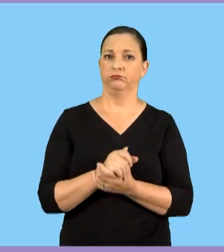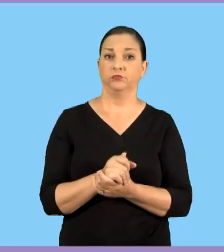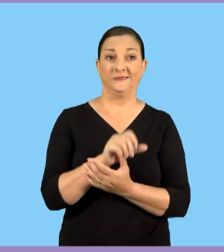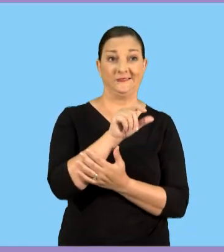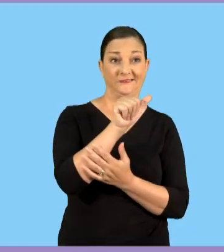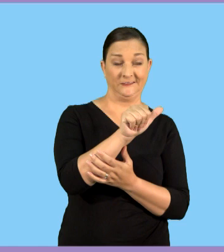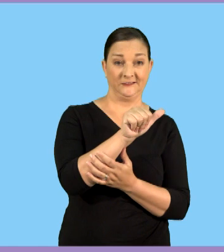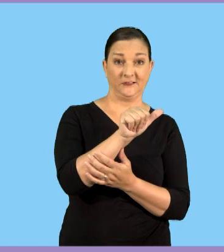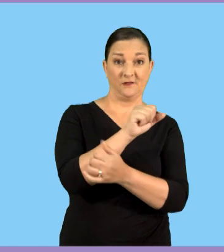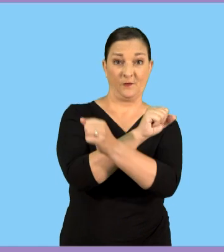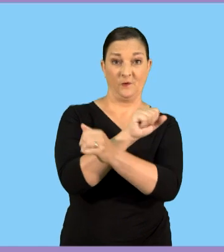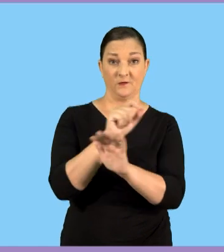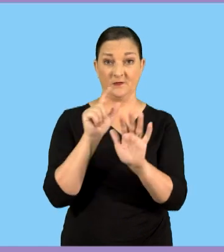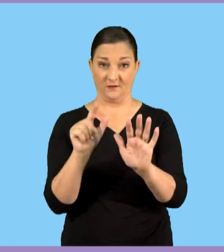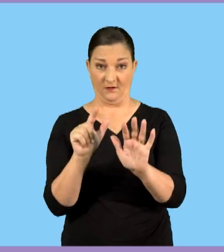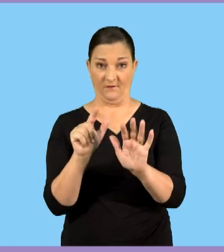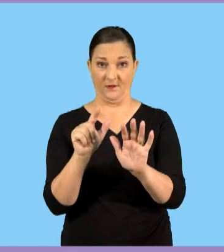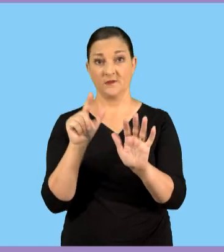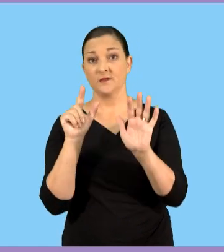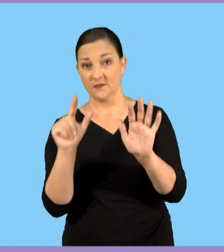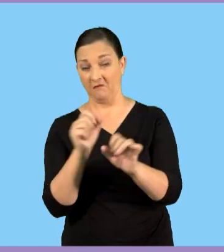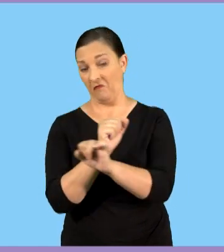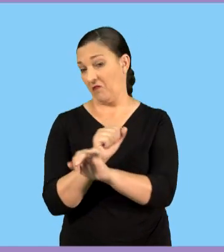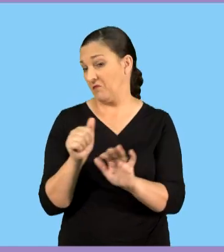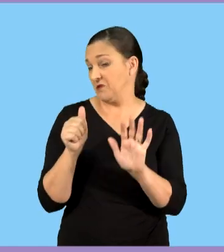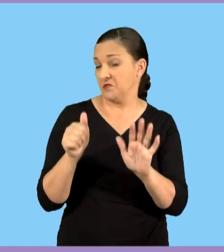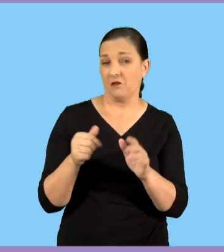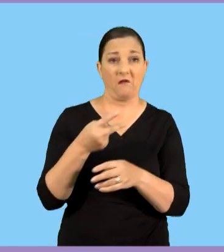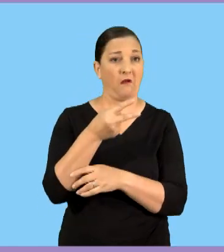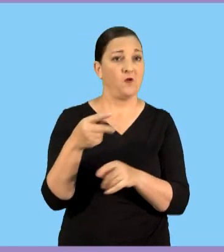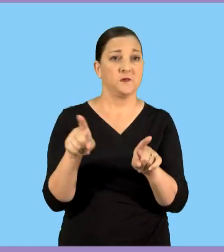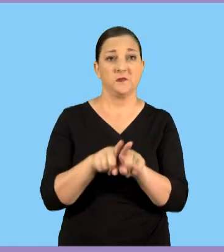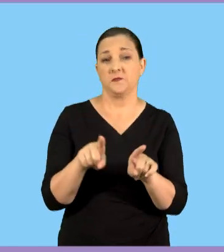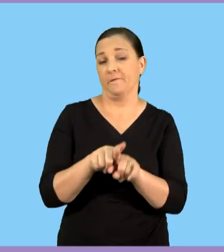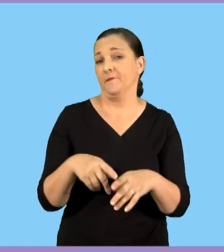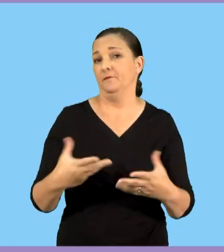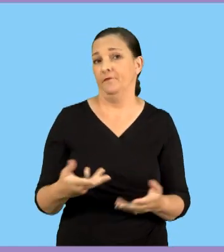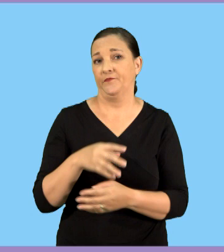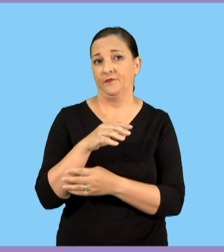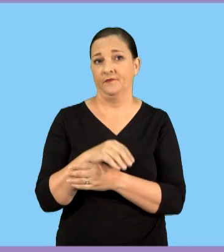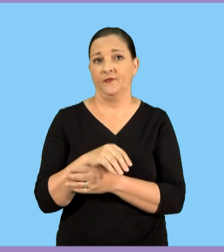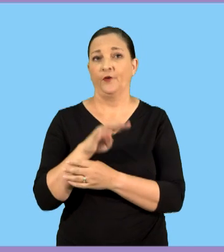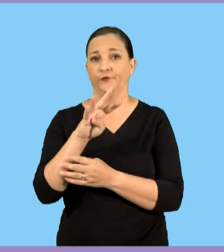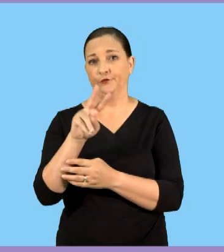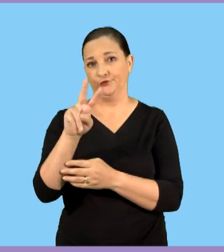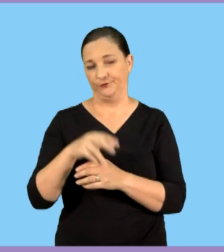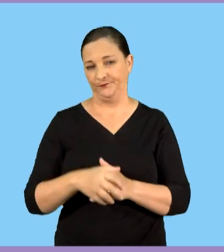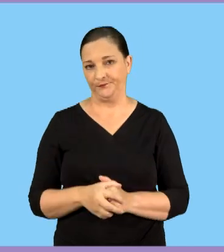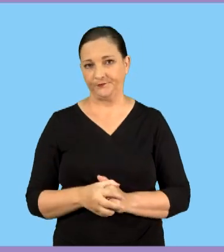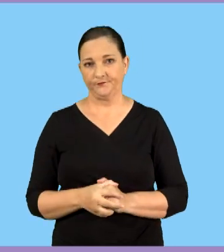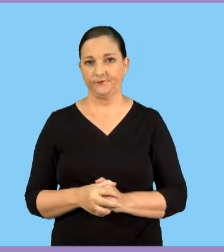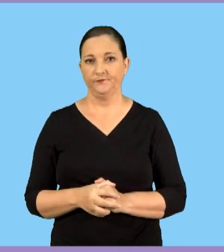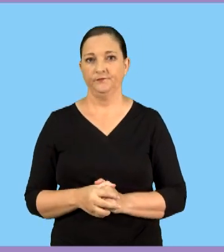6 multiplied by 7 is the same as 7 multiplied by 6. The answer will be the same, and that is